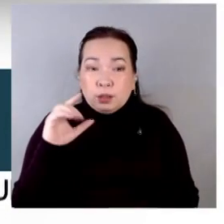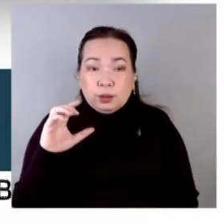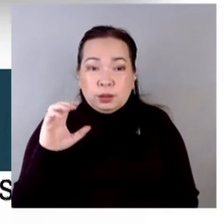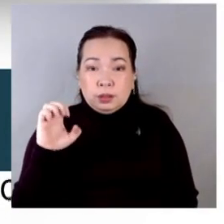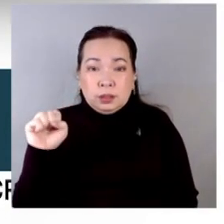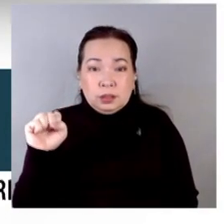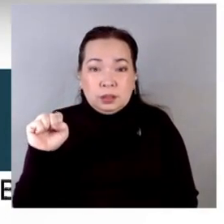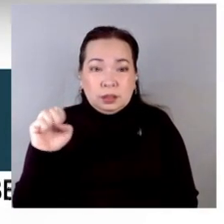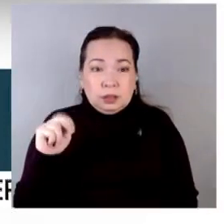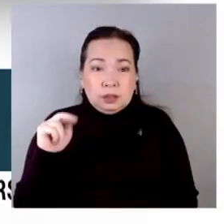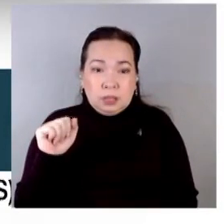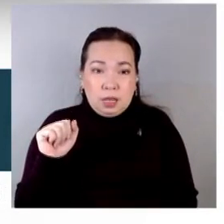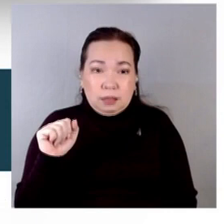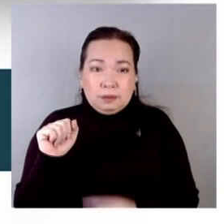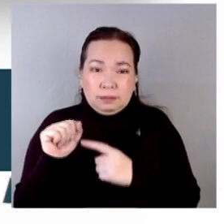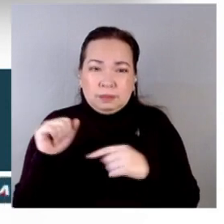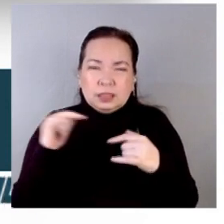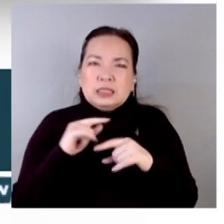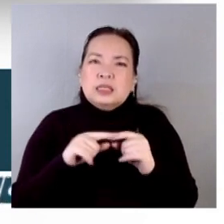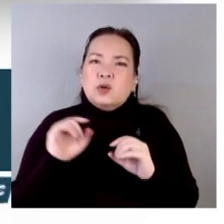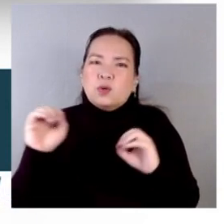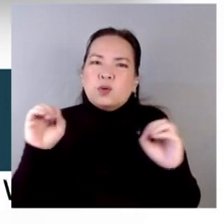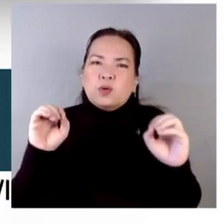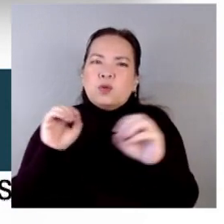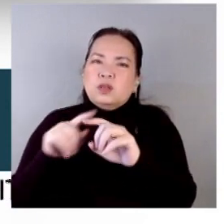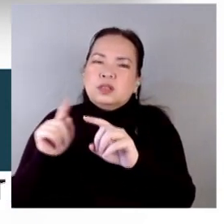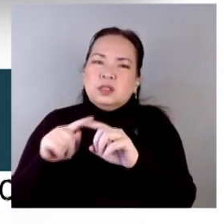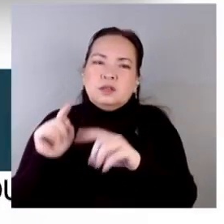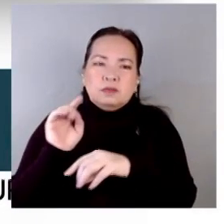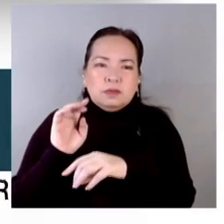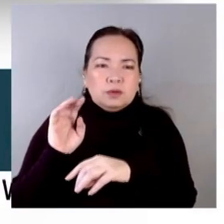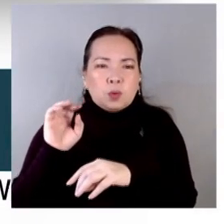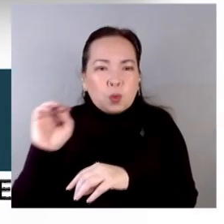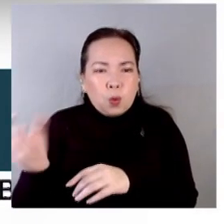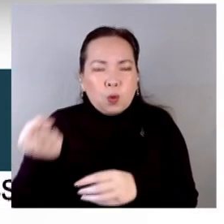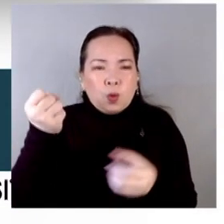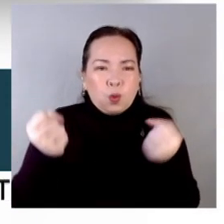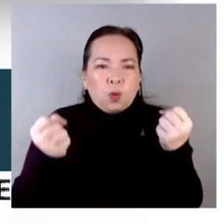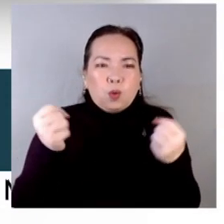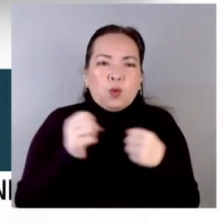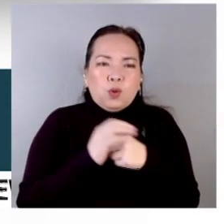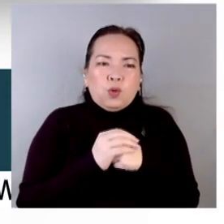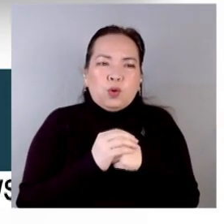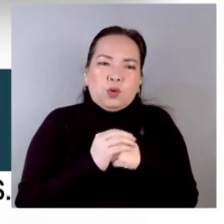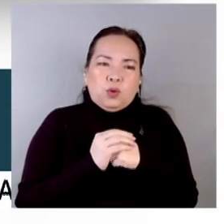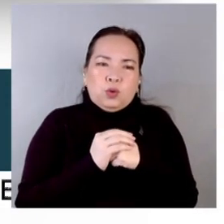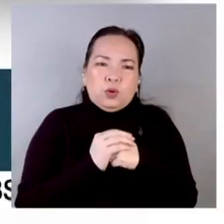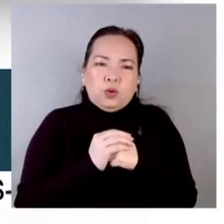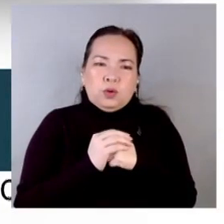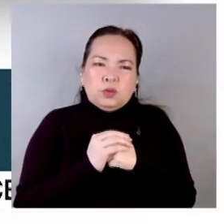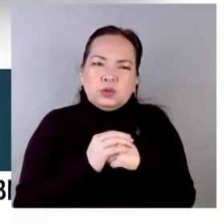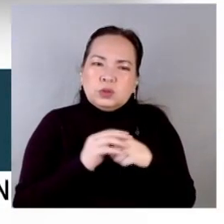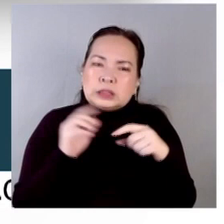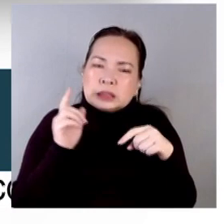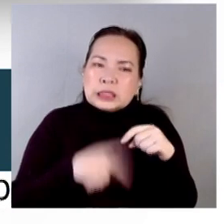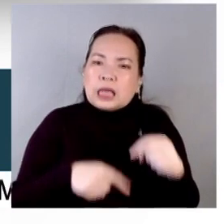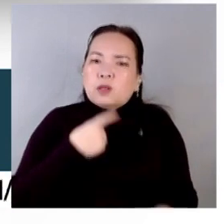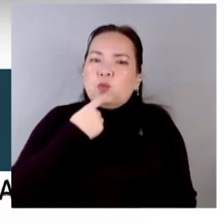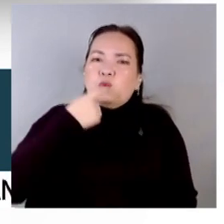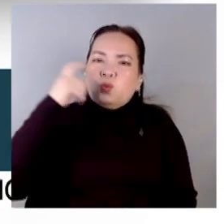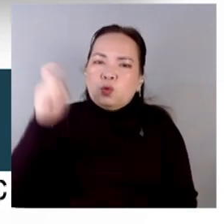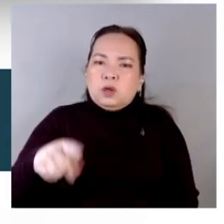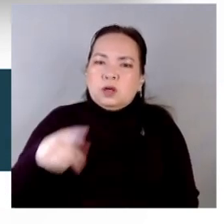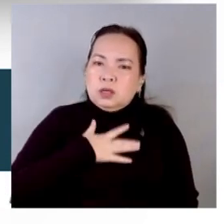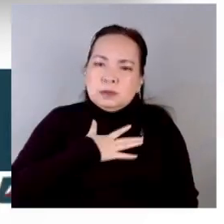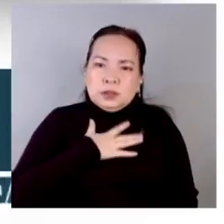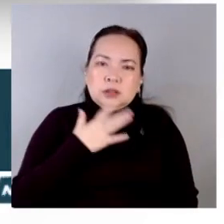Cessna, marami po kasi individual owner niyan at mostly mga flying school. Kaya hindi naman natin pwedeng basta nagkaroon ng